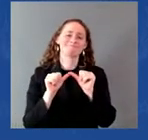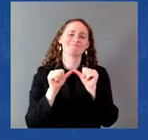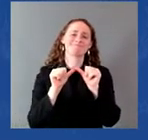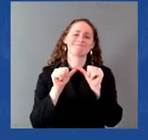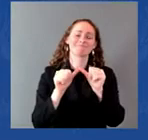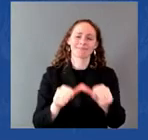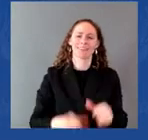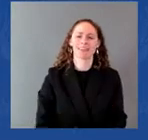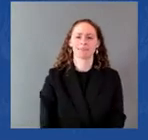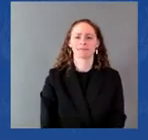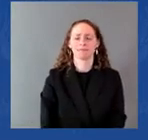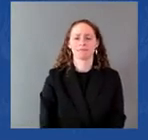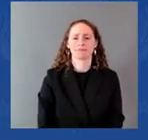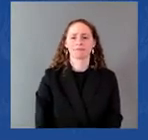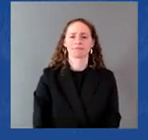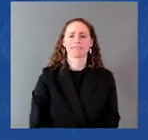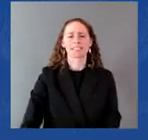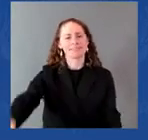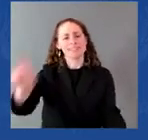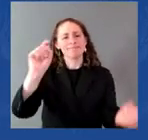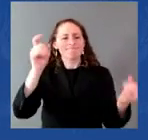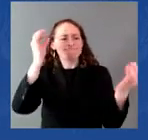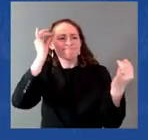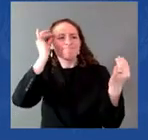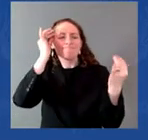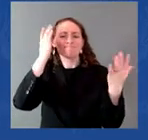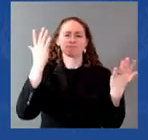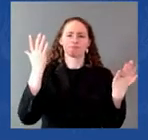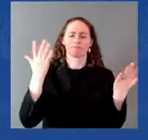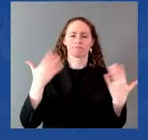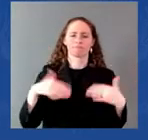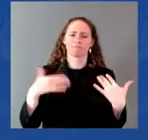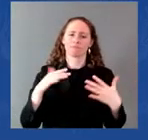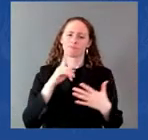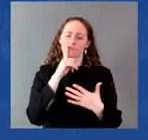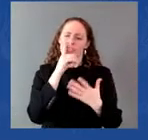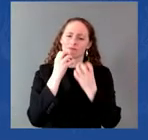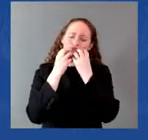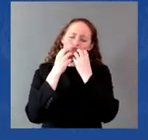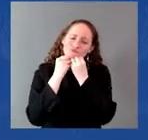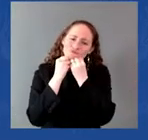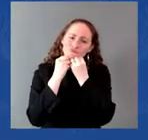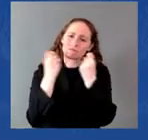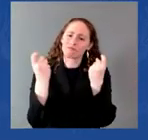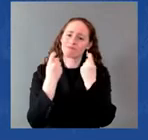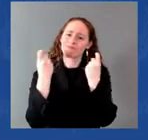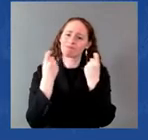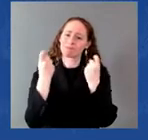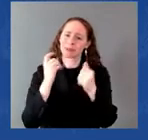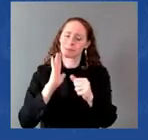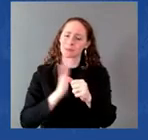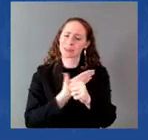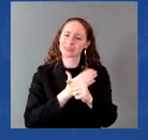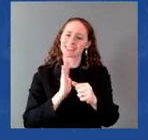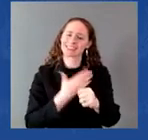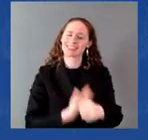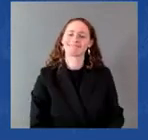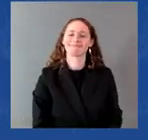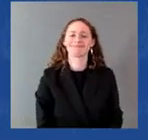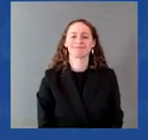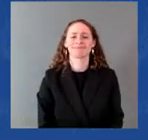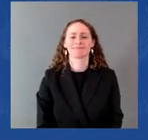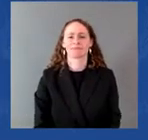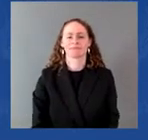way to shatter the deepest rooted barriers in the country is to get people to move their feet. Motown moved the